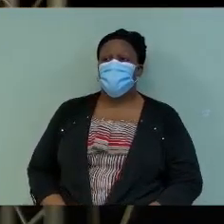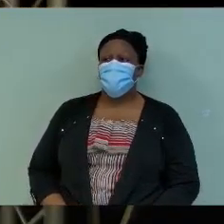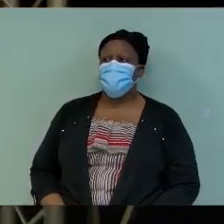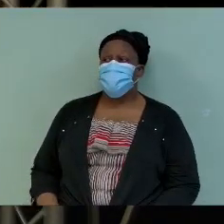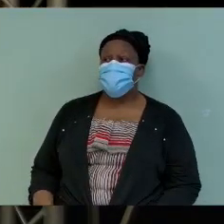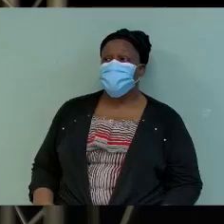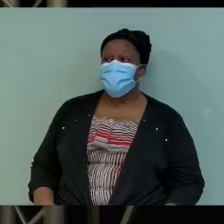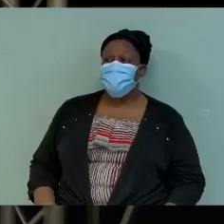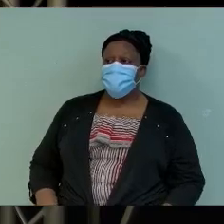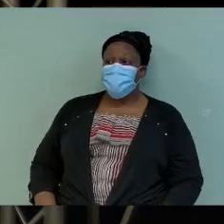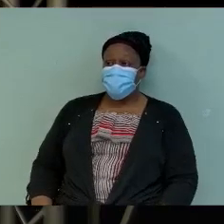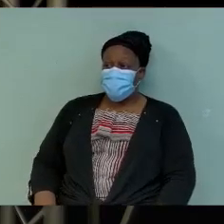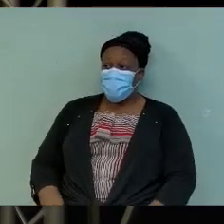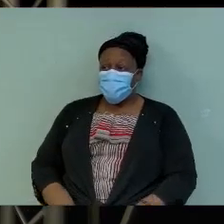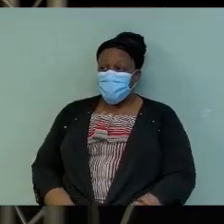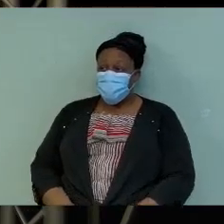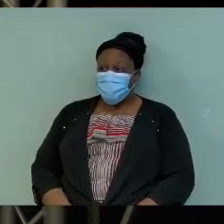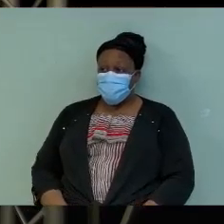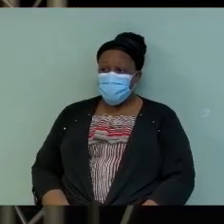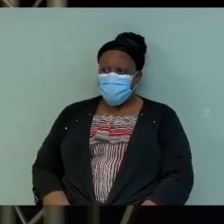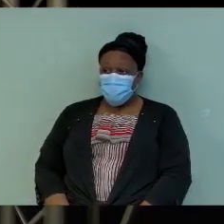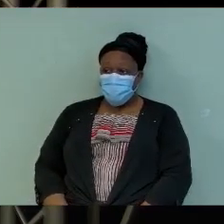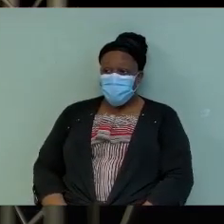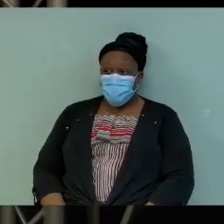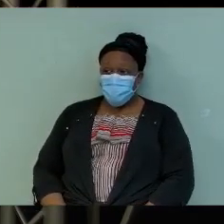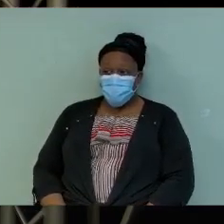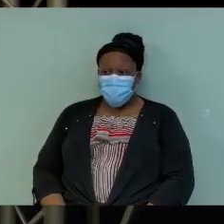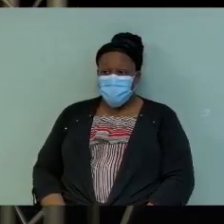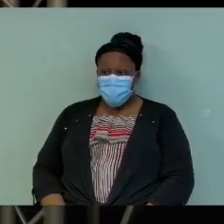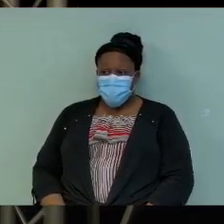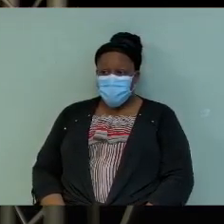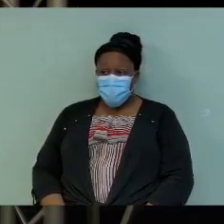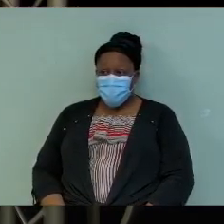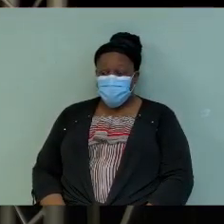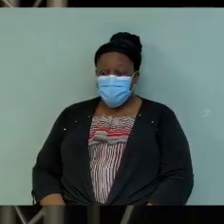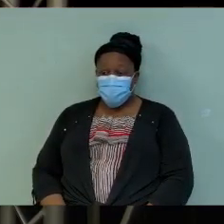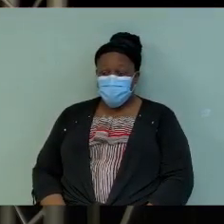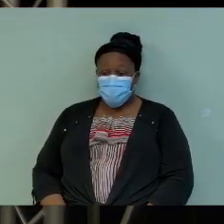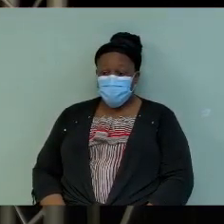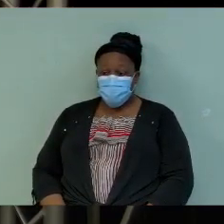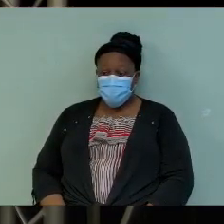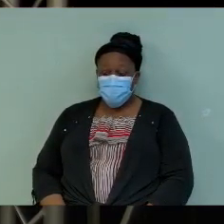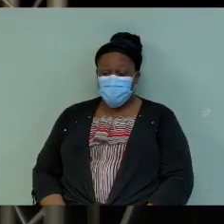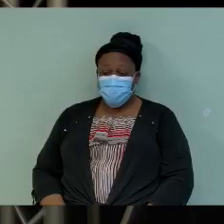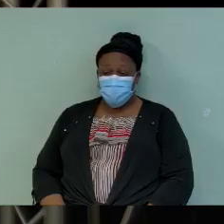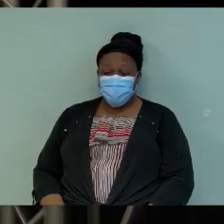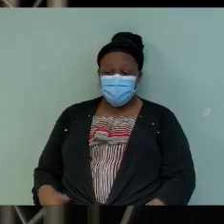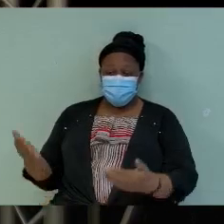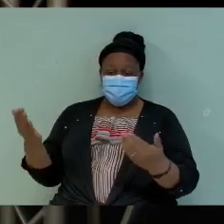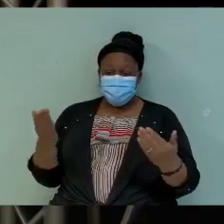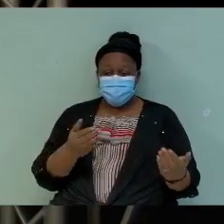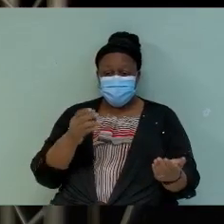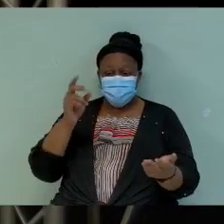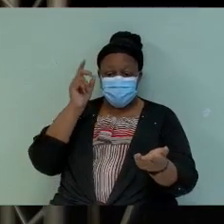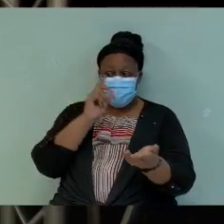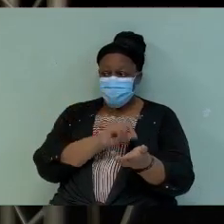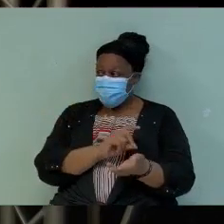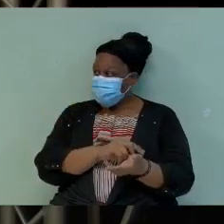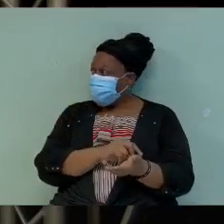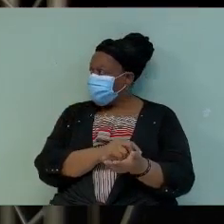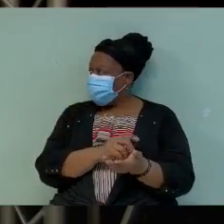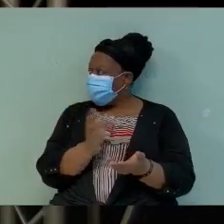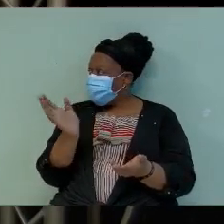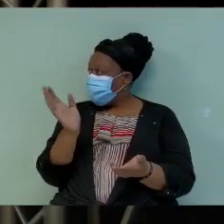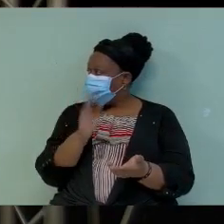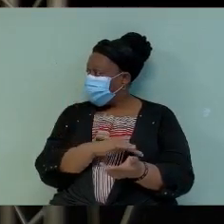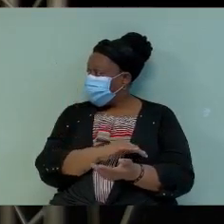Thank you very much, Superintendent Henry. I now invite Dr. Marissa Carty, Public Relations Officer